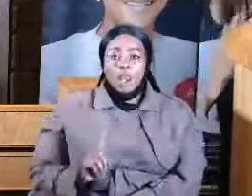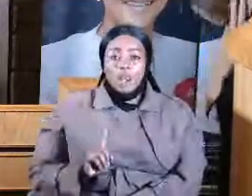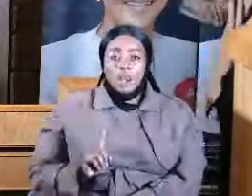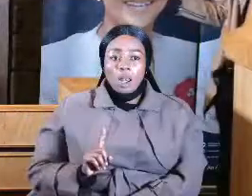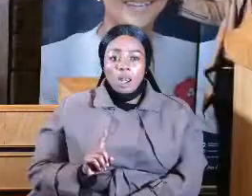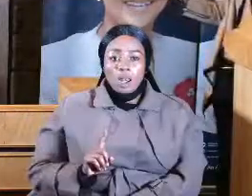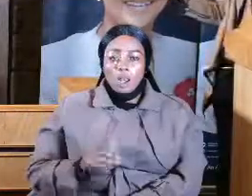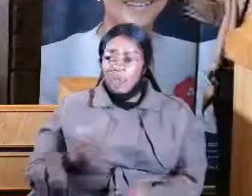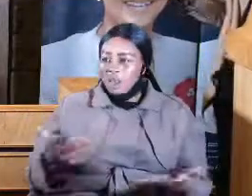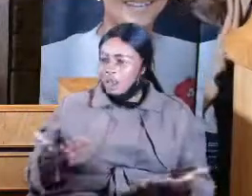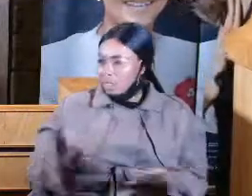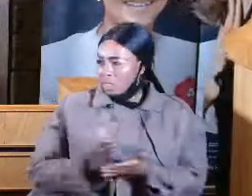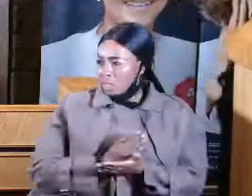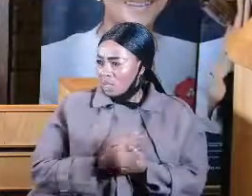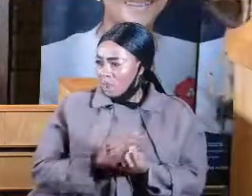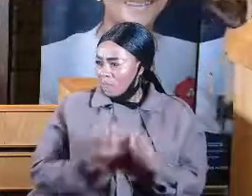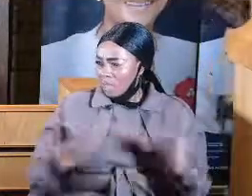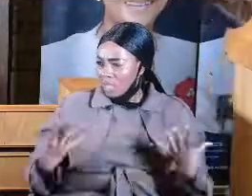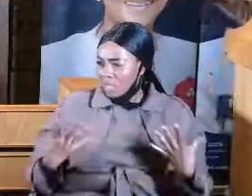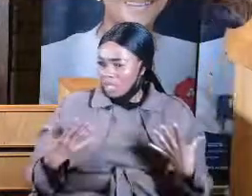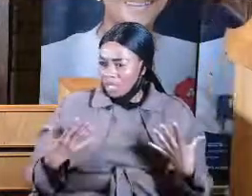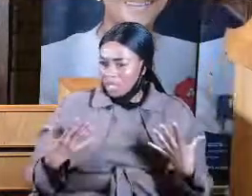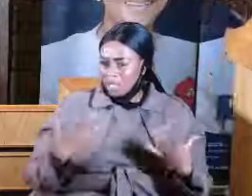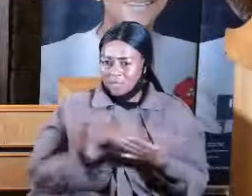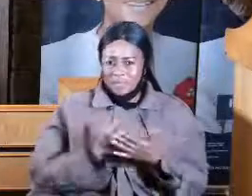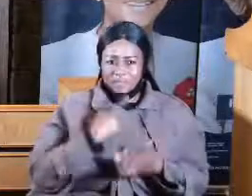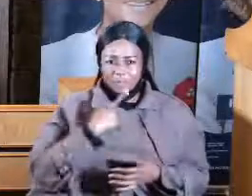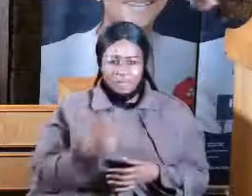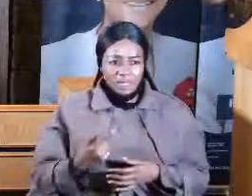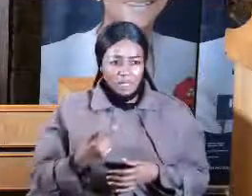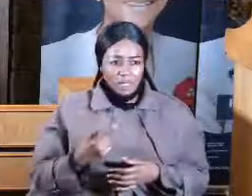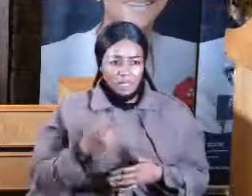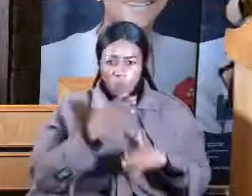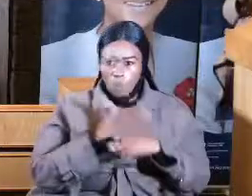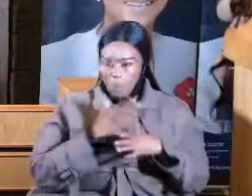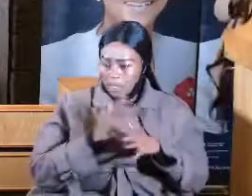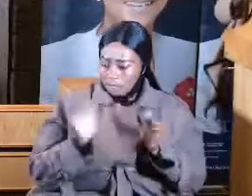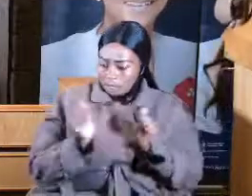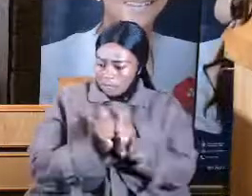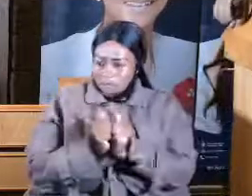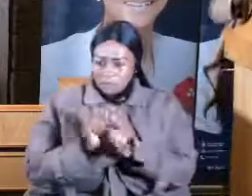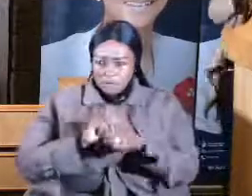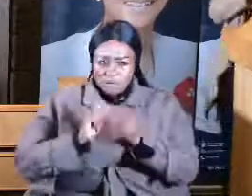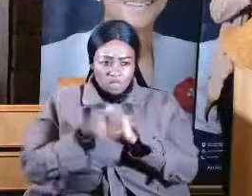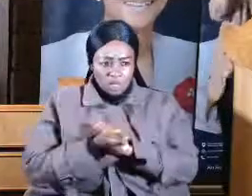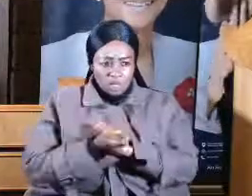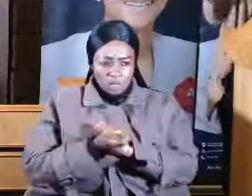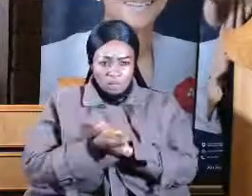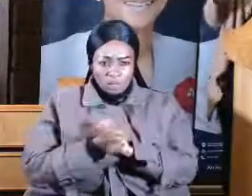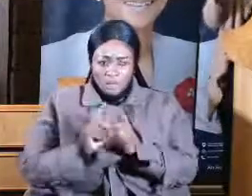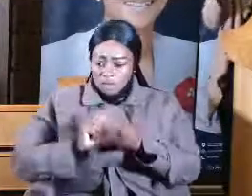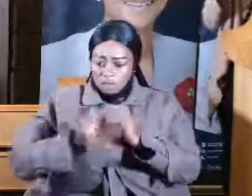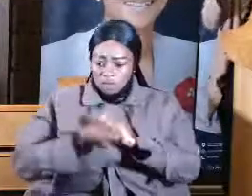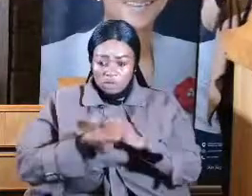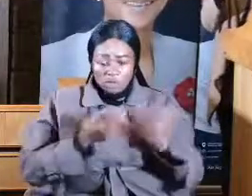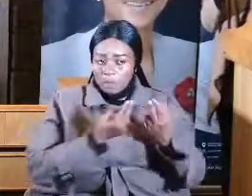How many of us in this room can actually say that you've actually worked with a trans person other than